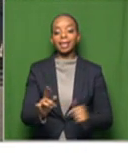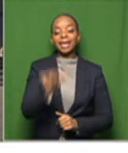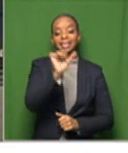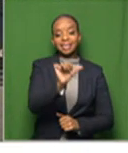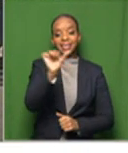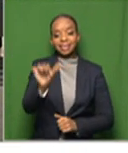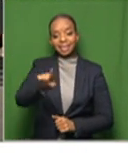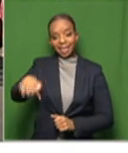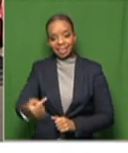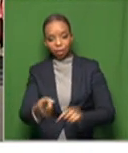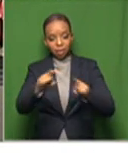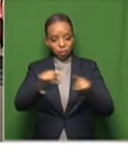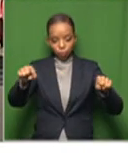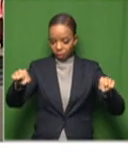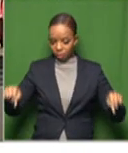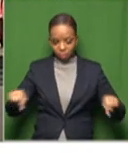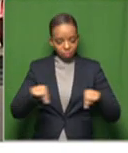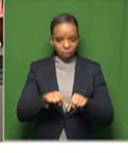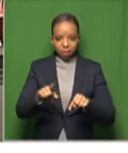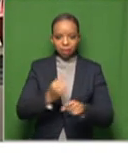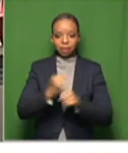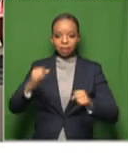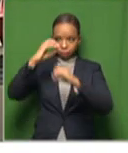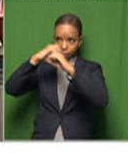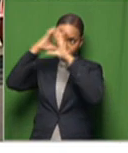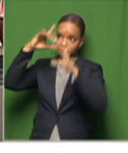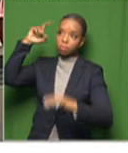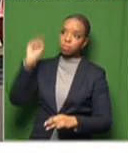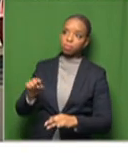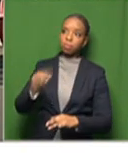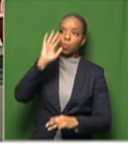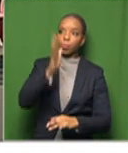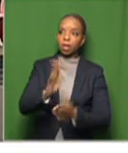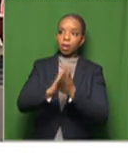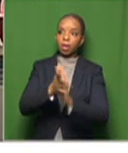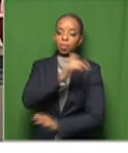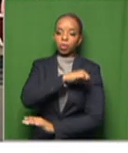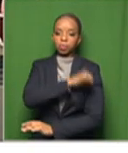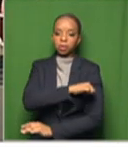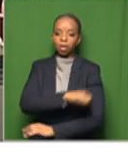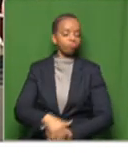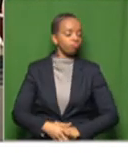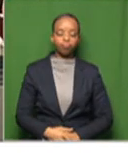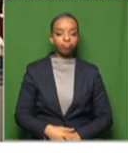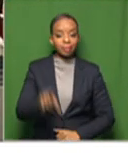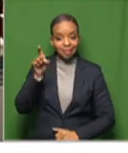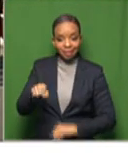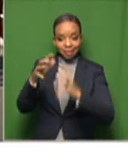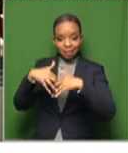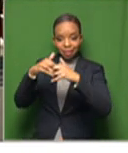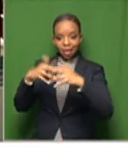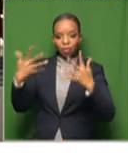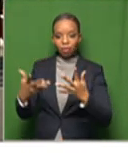meter building was never envisaged to be a healthcare facility. It was originally built as a car